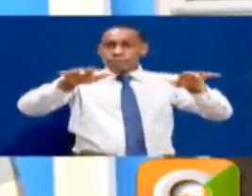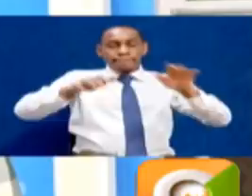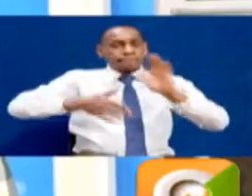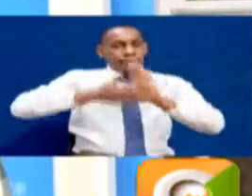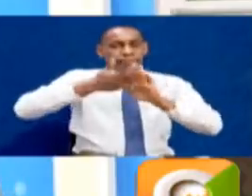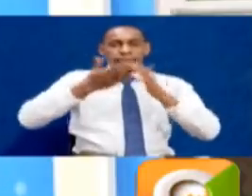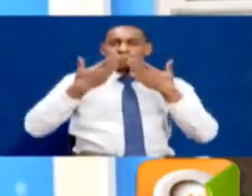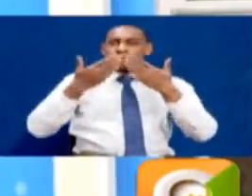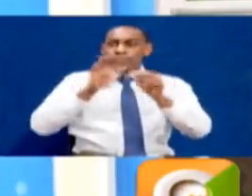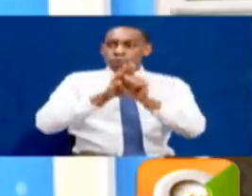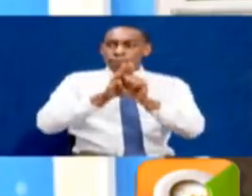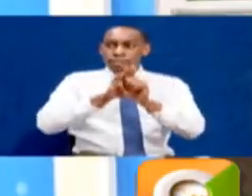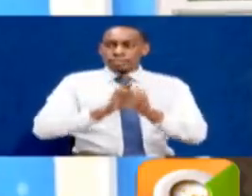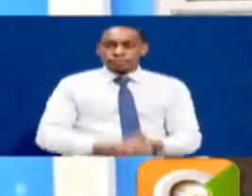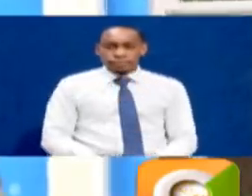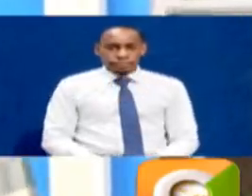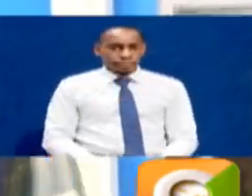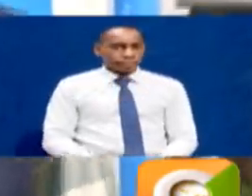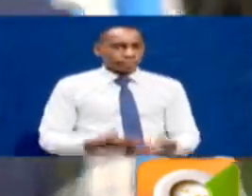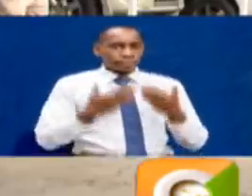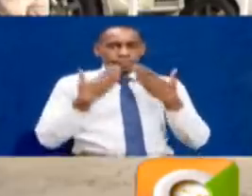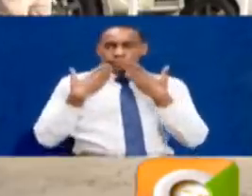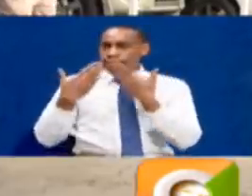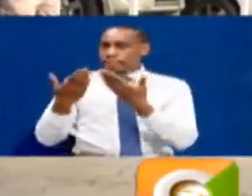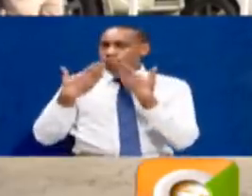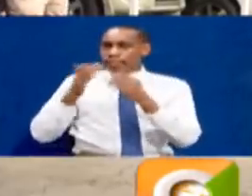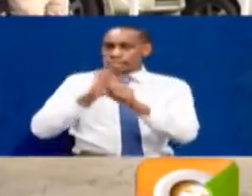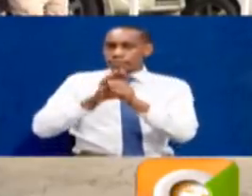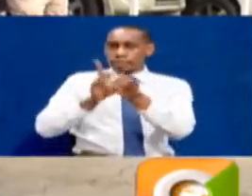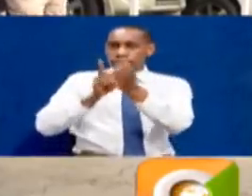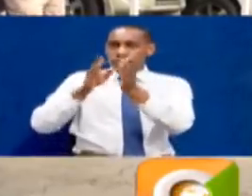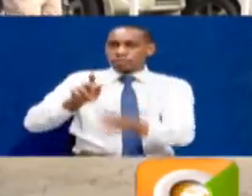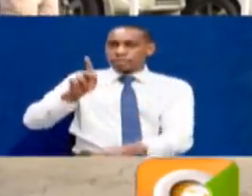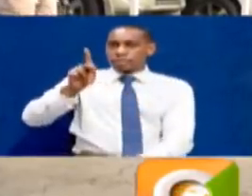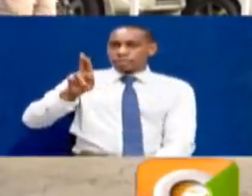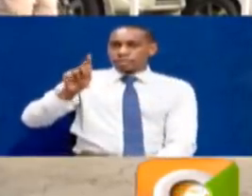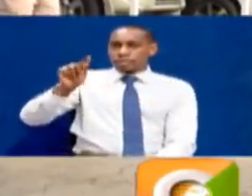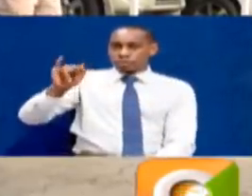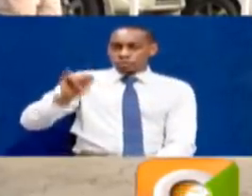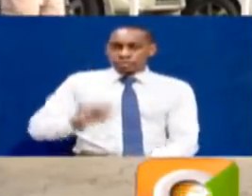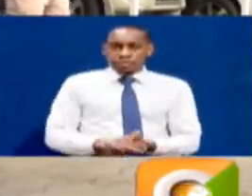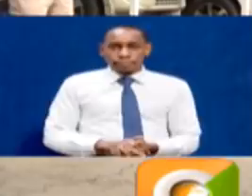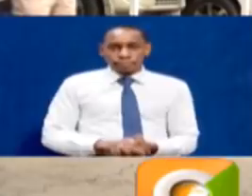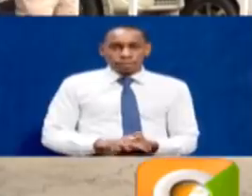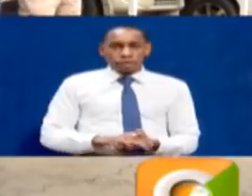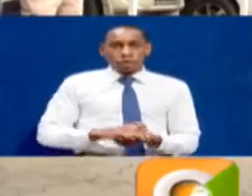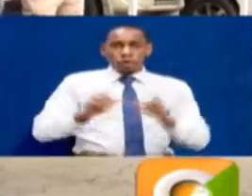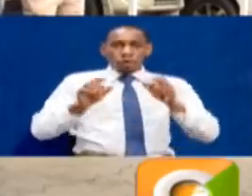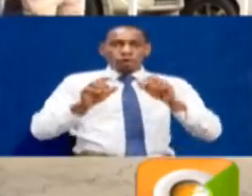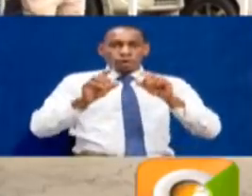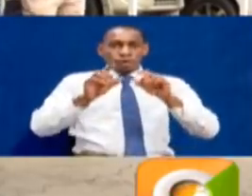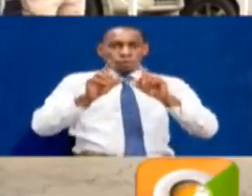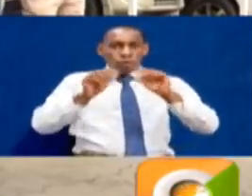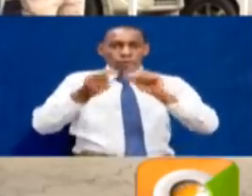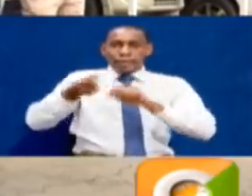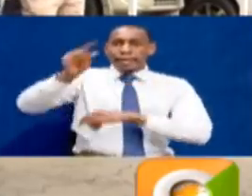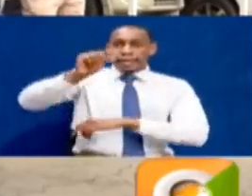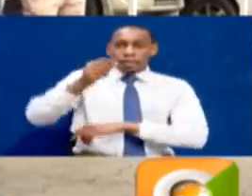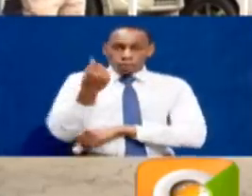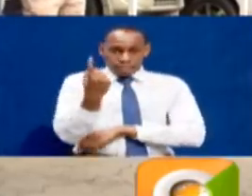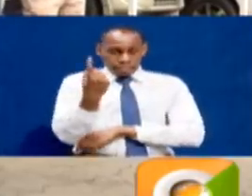bigger way. Thank you very much. Thank you very much, Dr. Kuti. One more thing